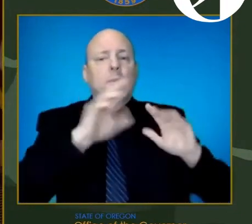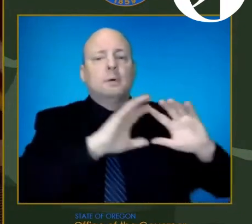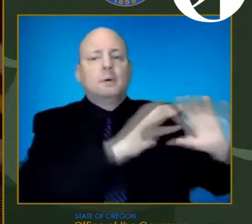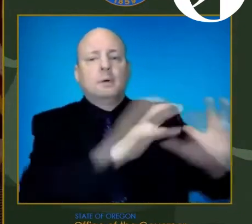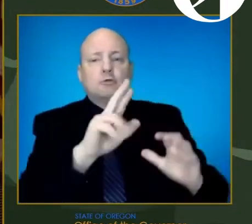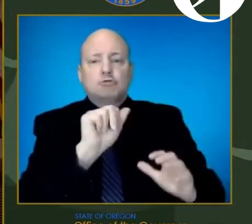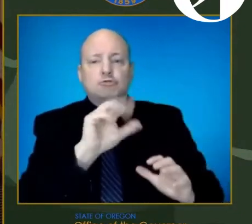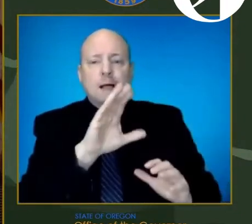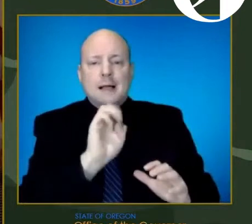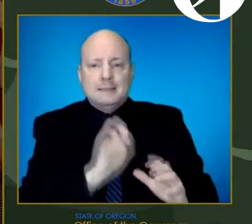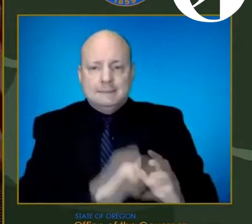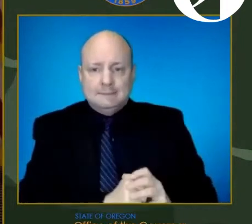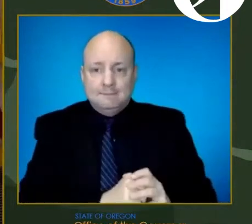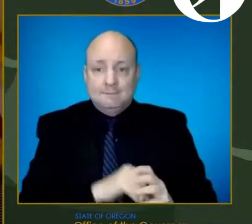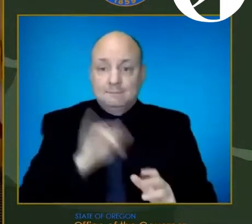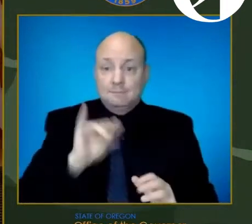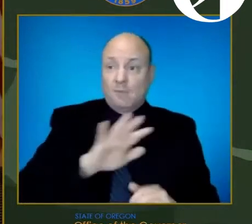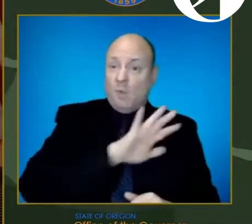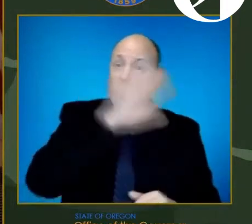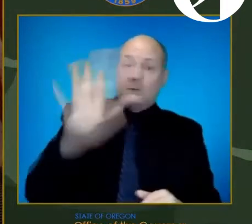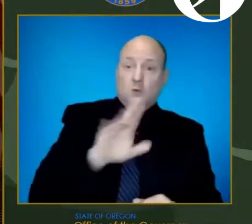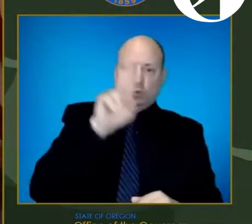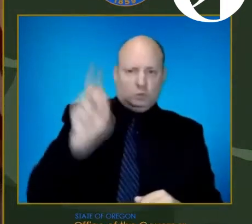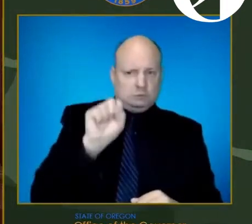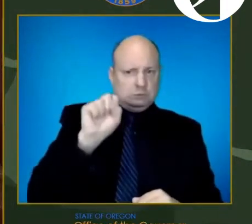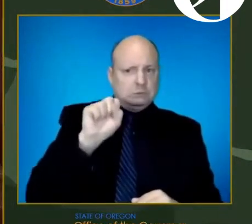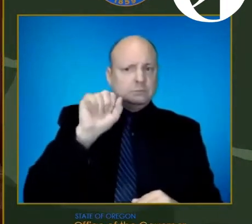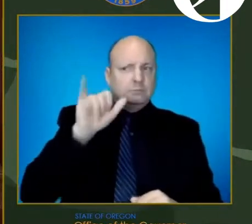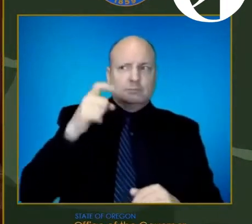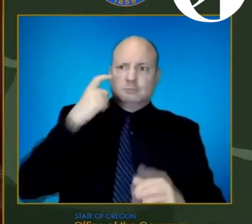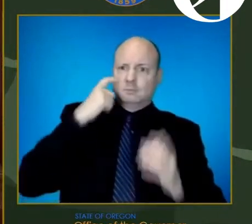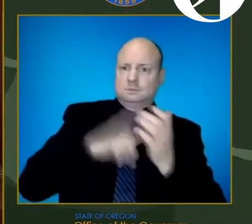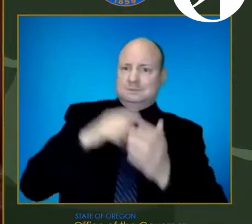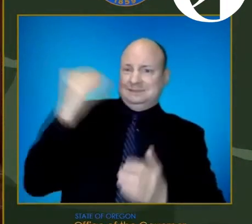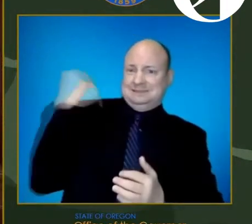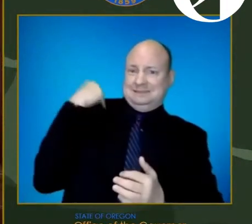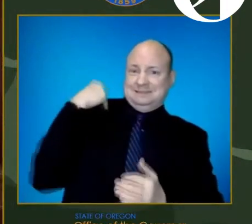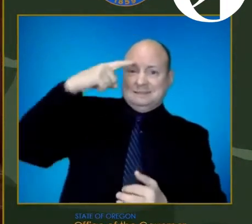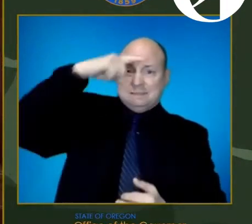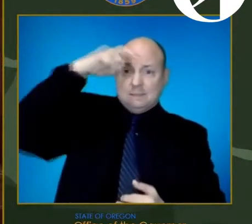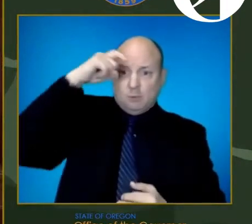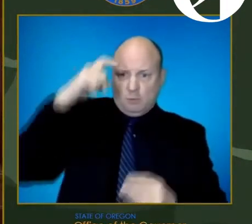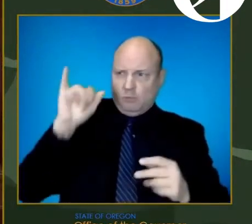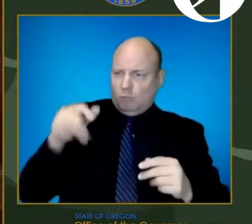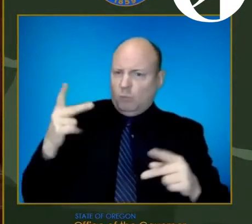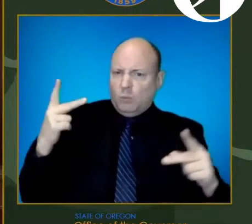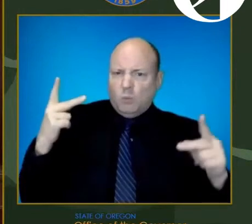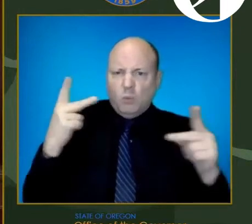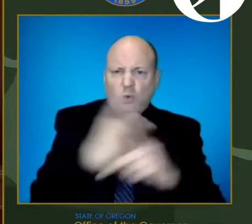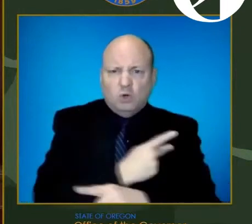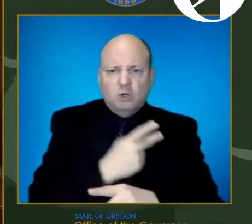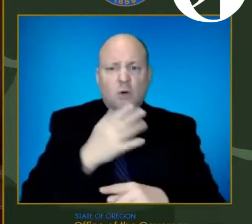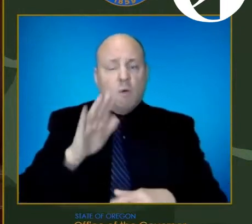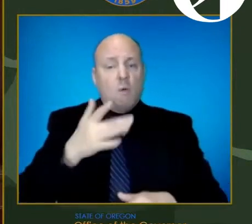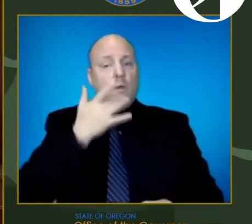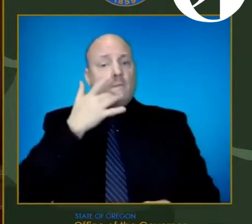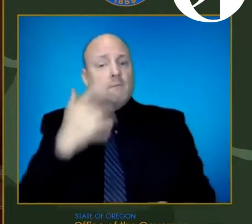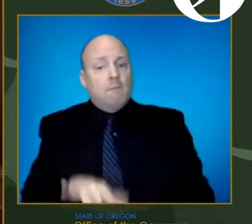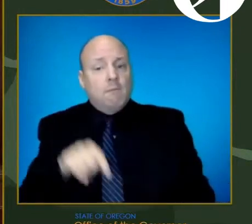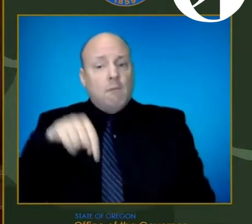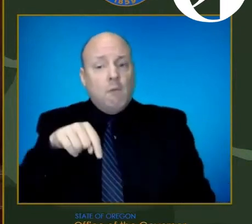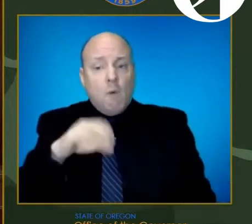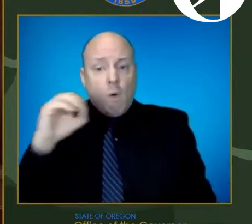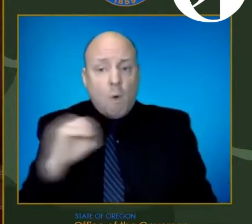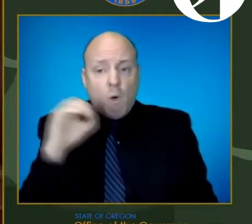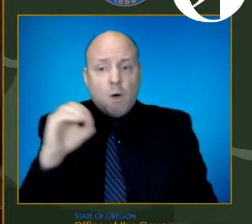country saw a dangerous summer surge, we did too. But our curve was less severe. Oregonians